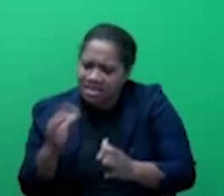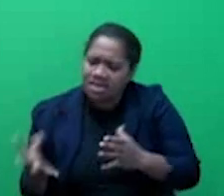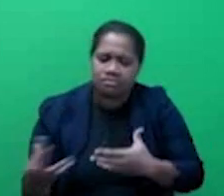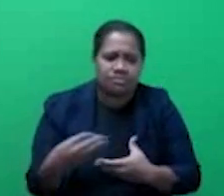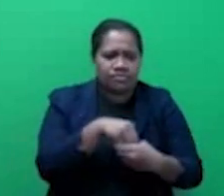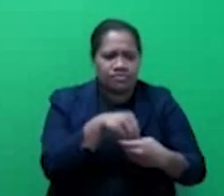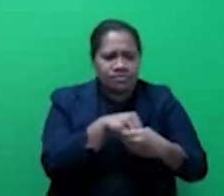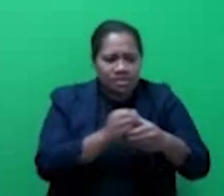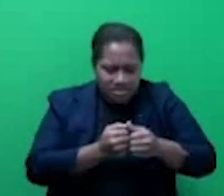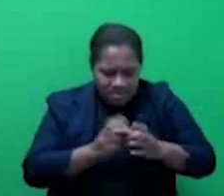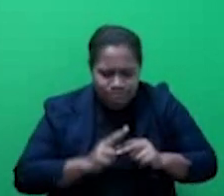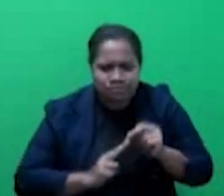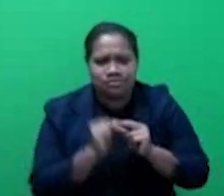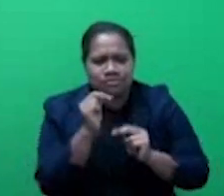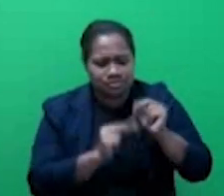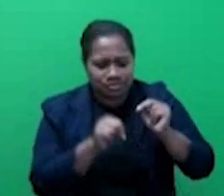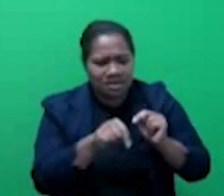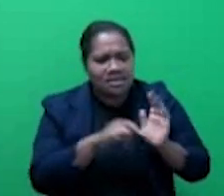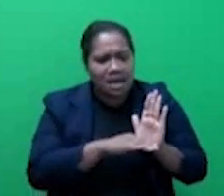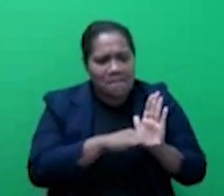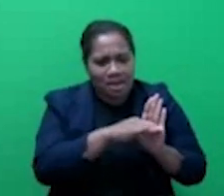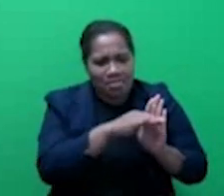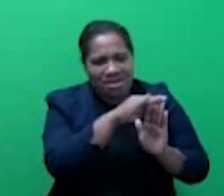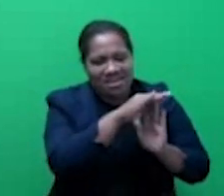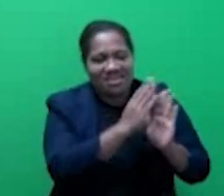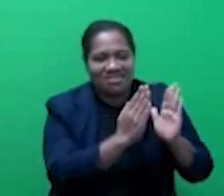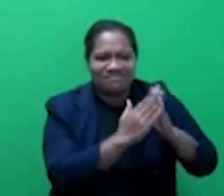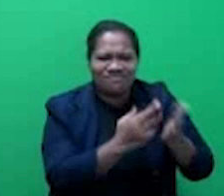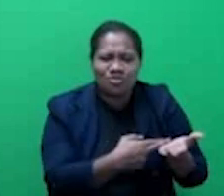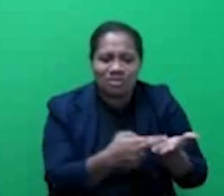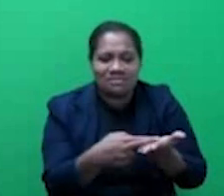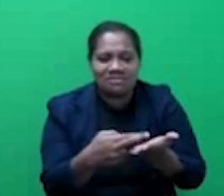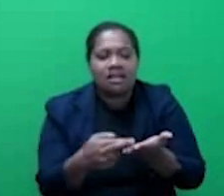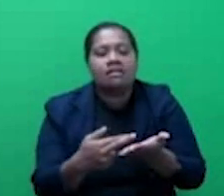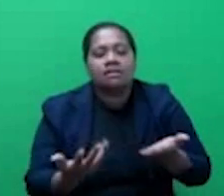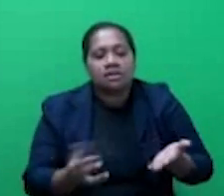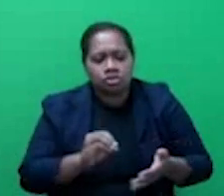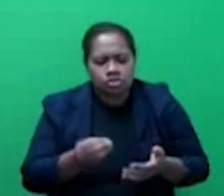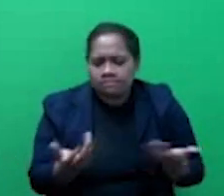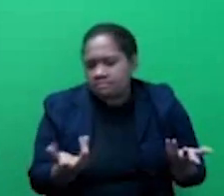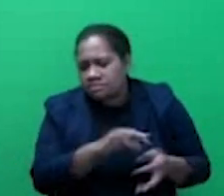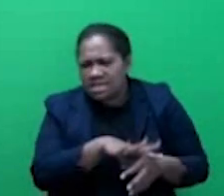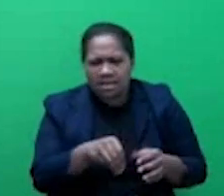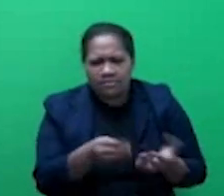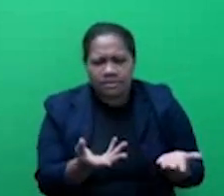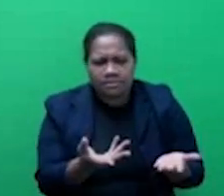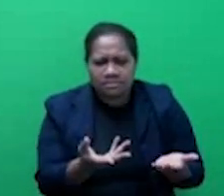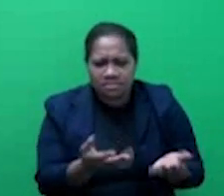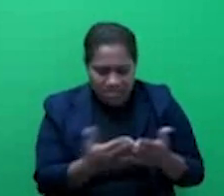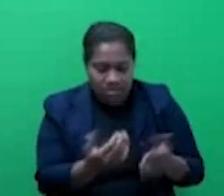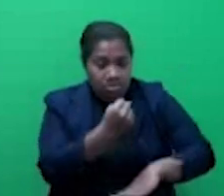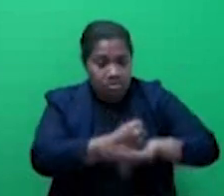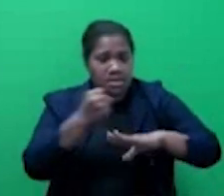building these apartments that we are talking about, strata apartments. So the government is